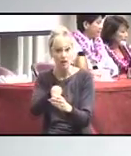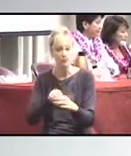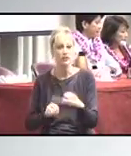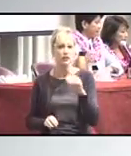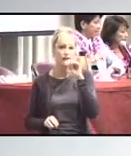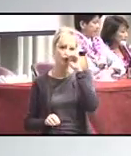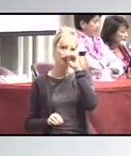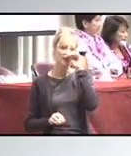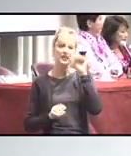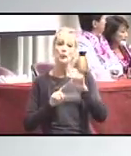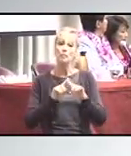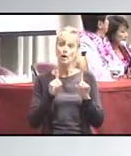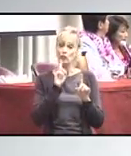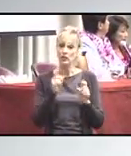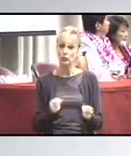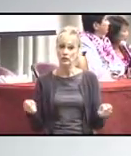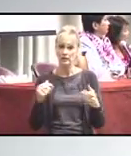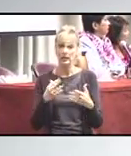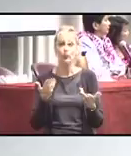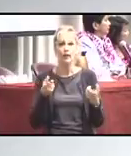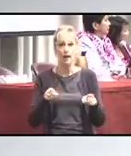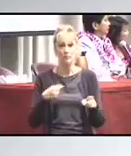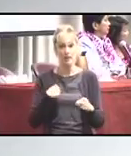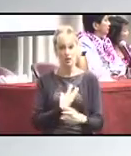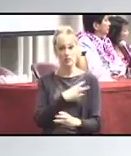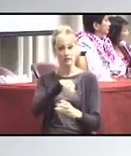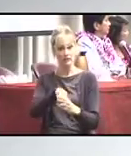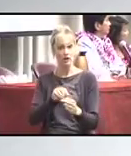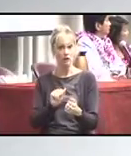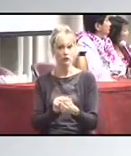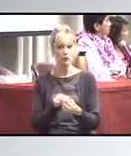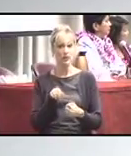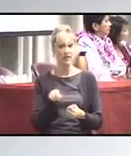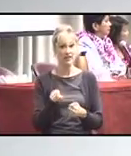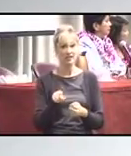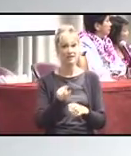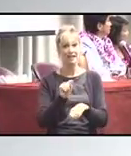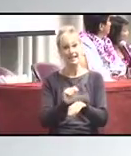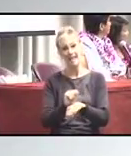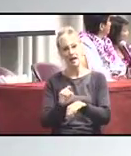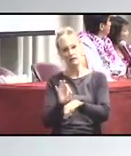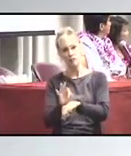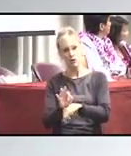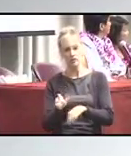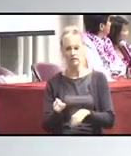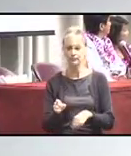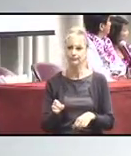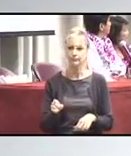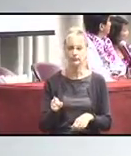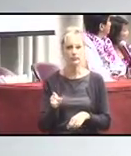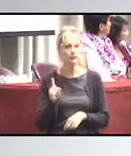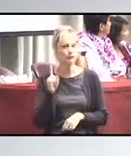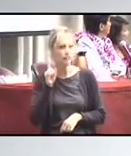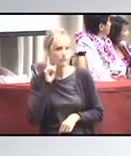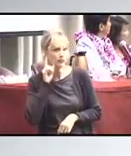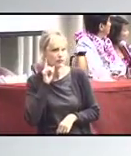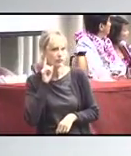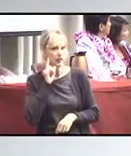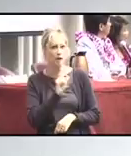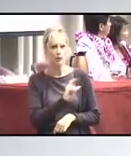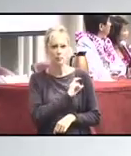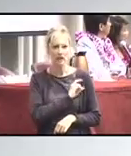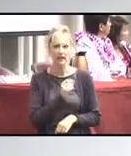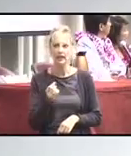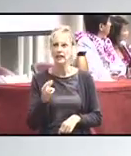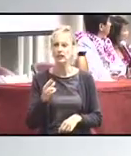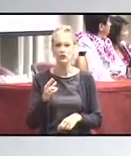But what's scary is that when I got involved in this task force, I guess it was, listening to the police or